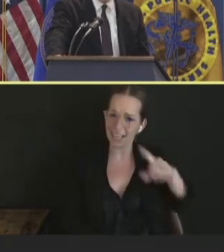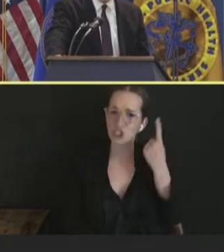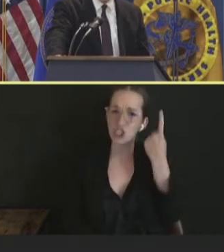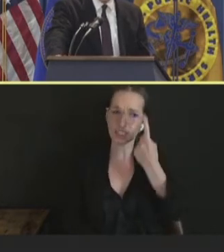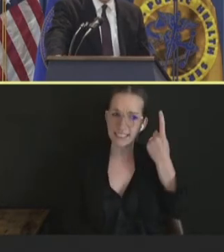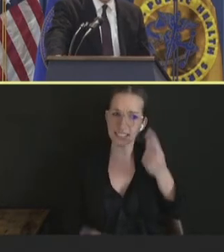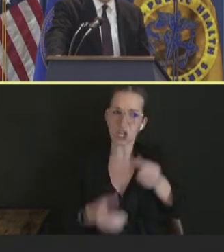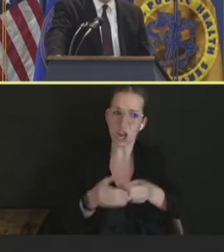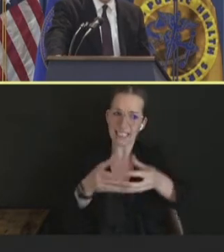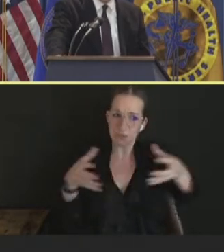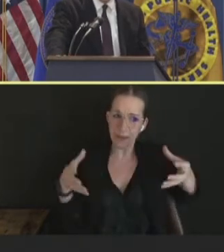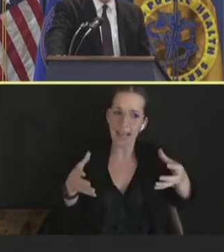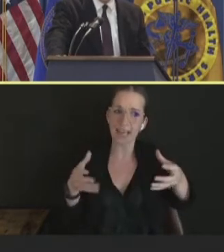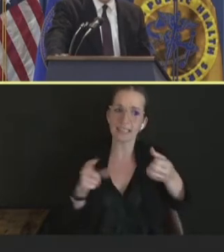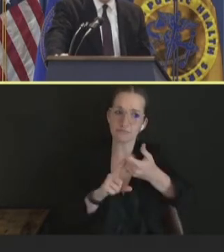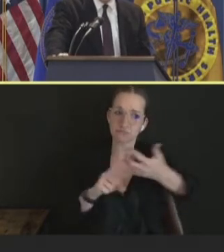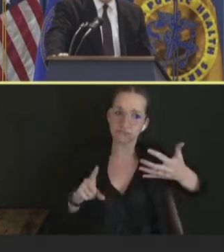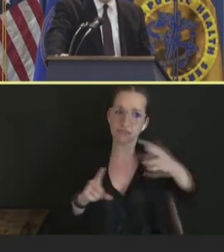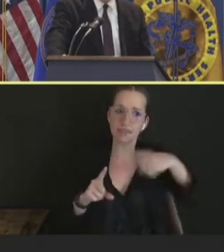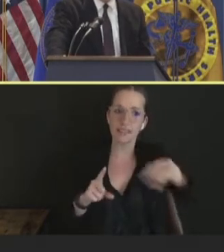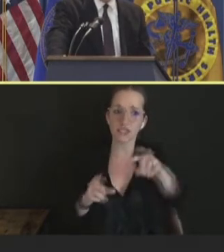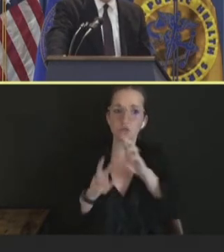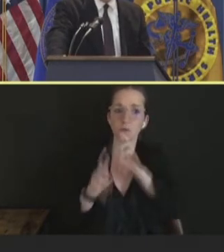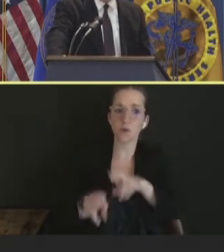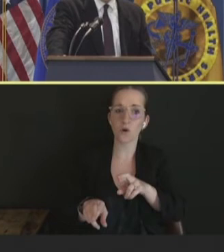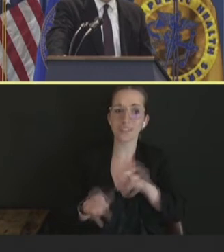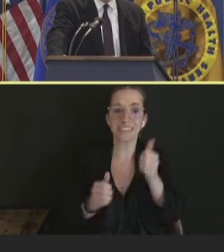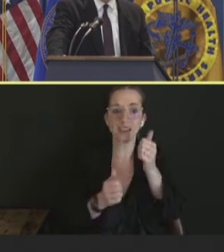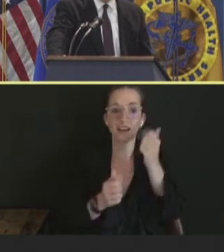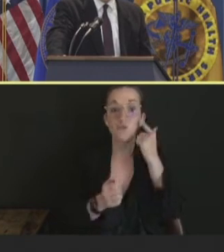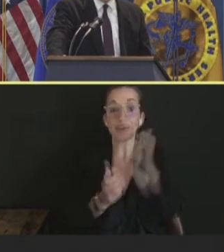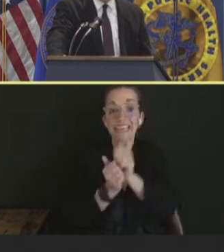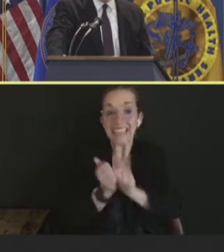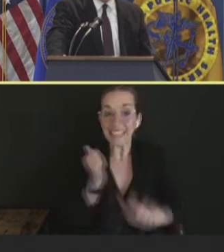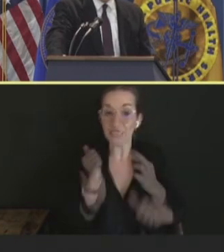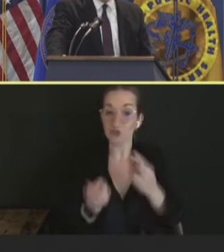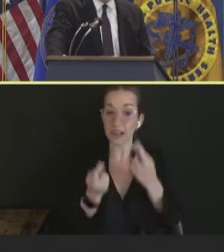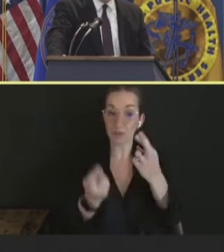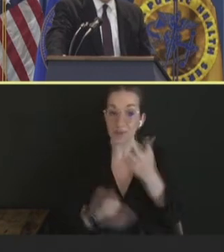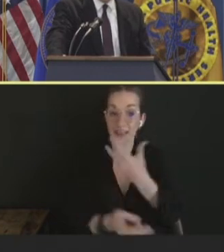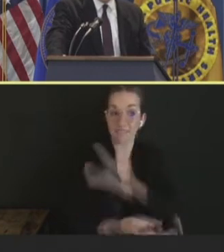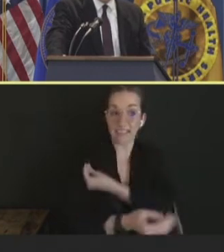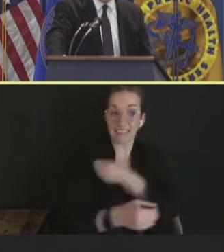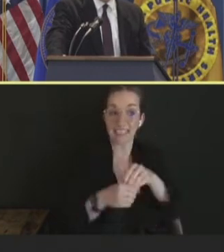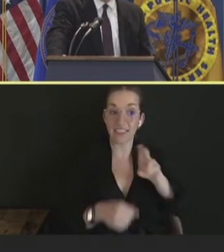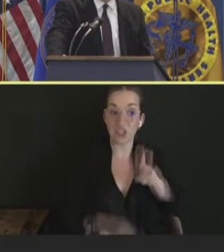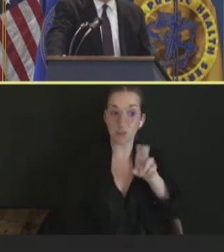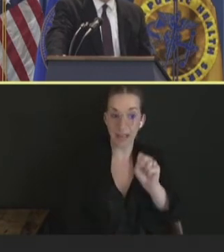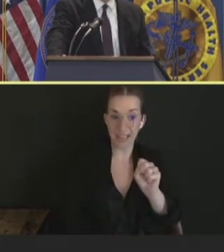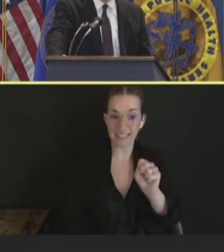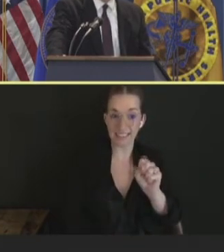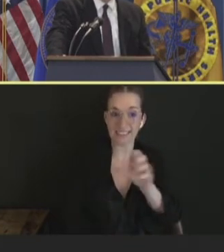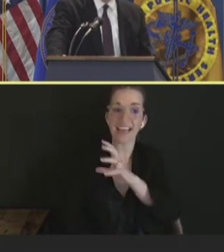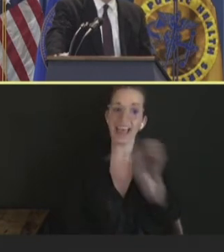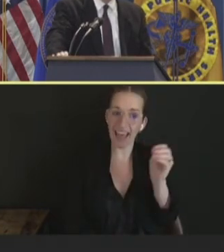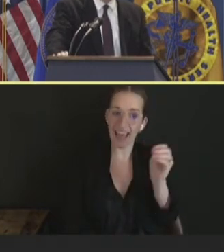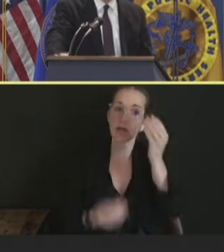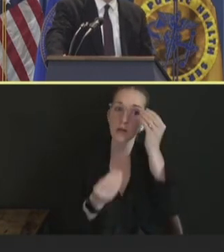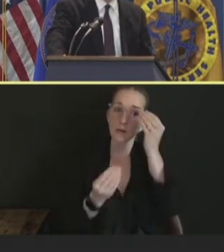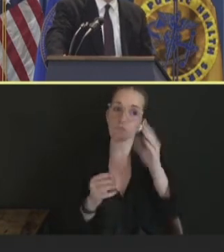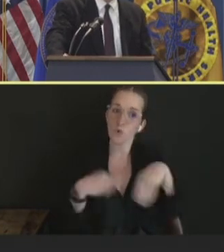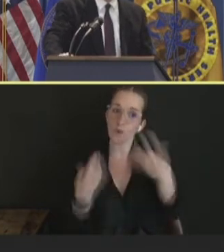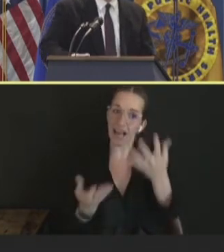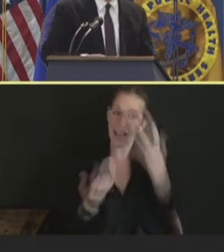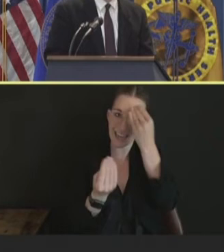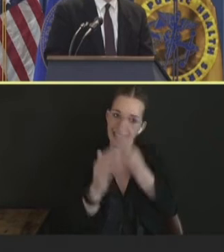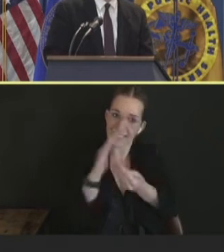recommended vaccine in the United States, as well as providing insights in increasing provider confidence.